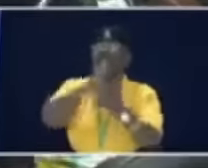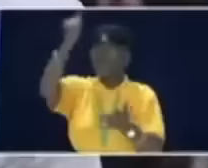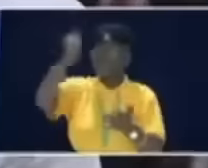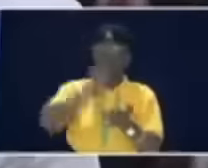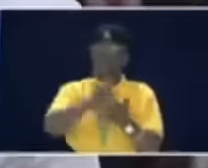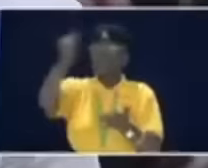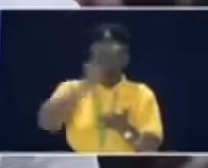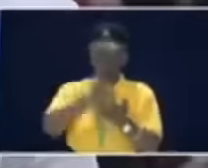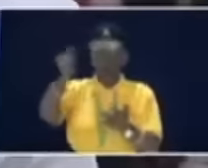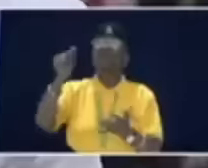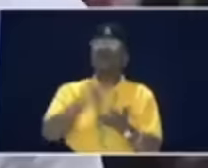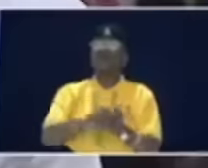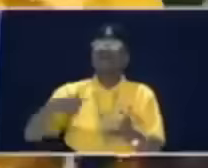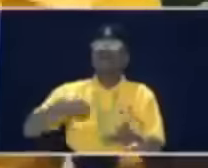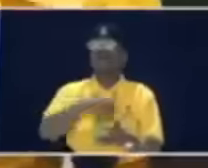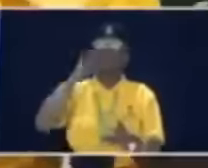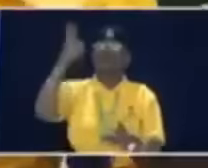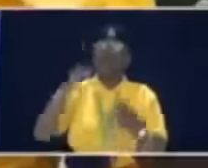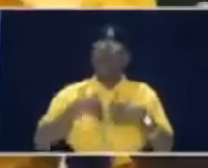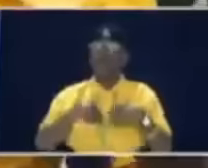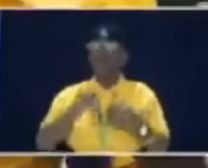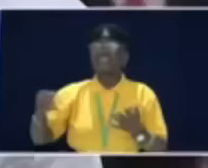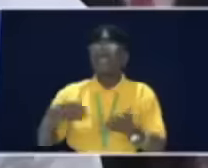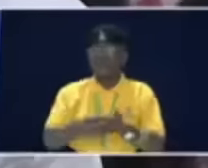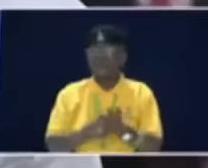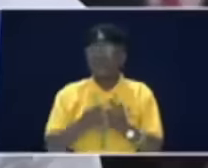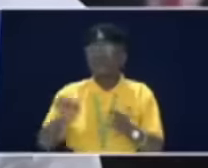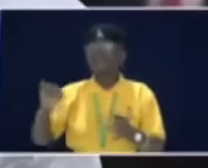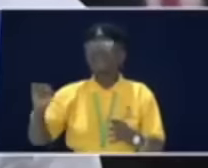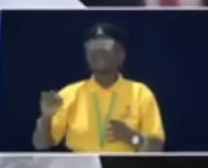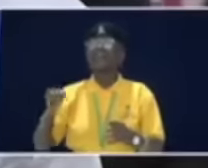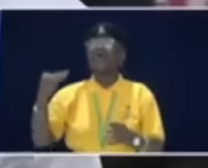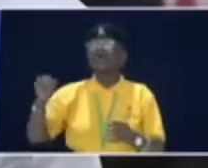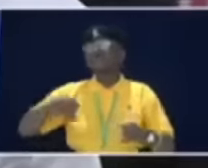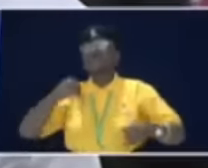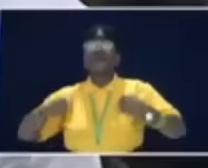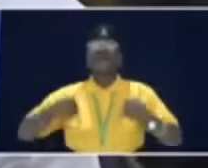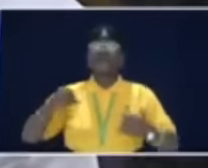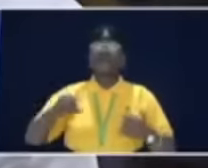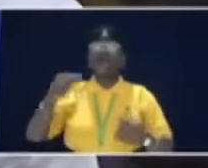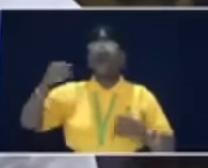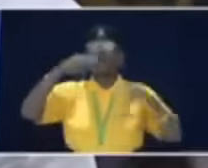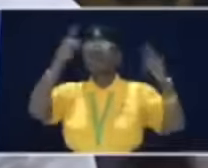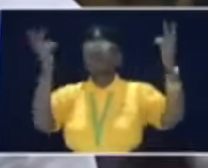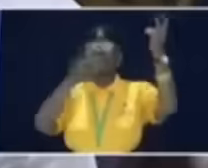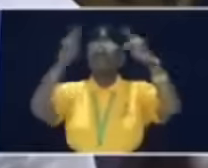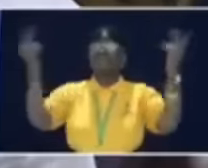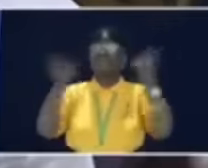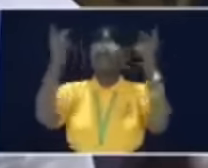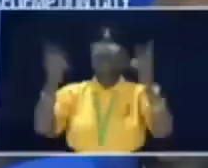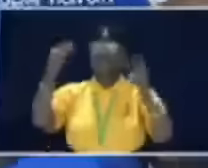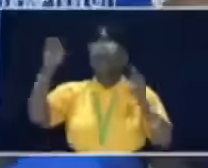That they will have a new beginning of joy, of victory,